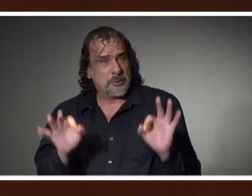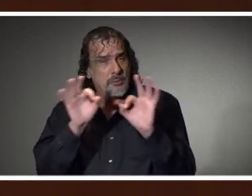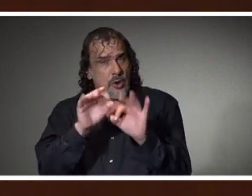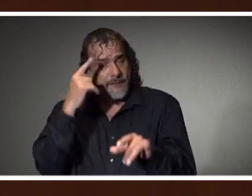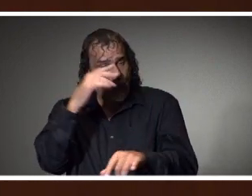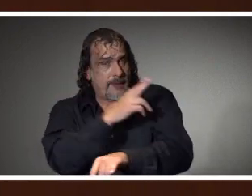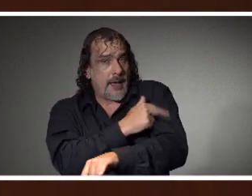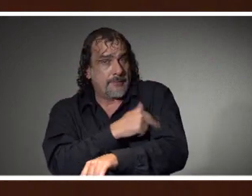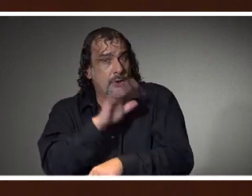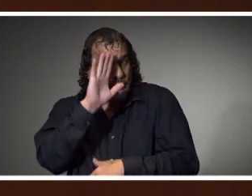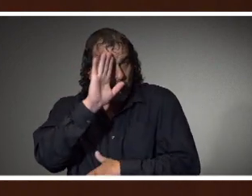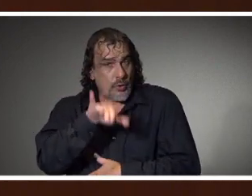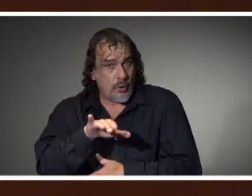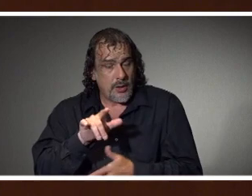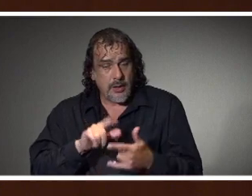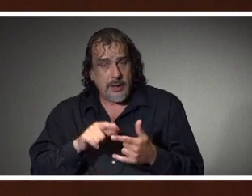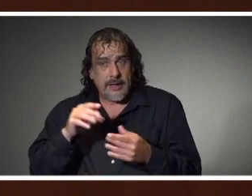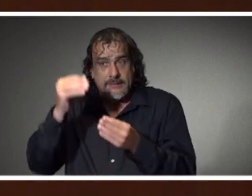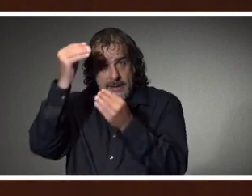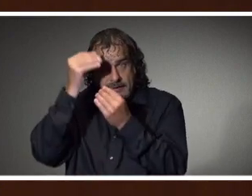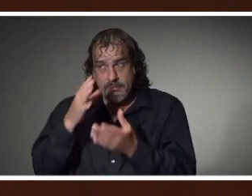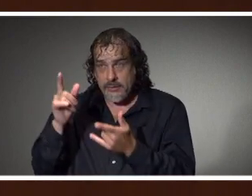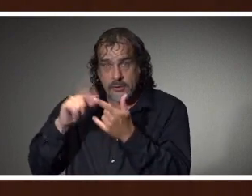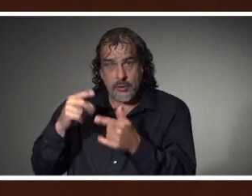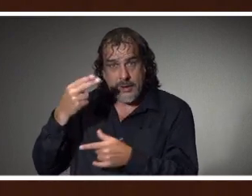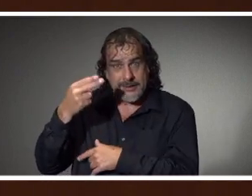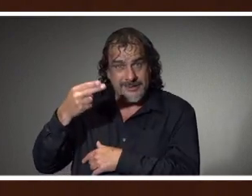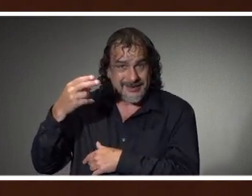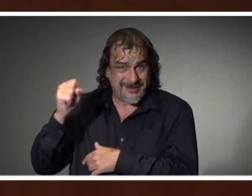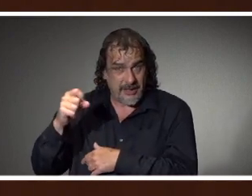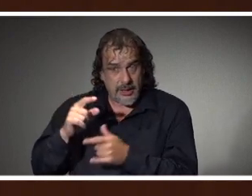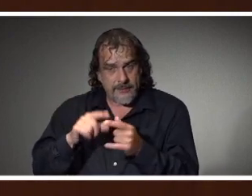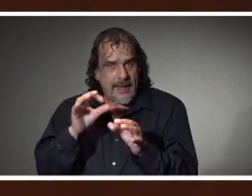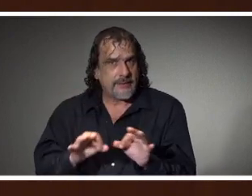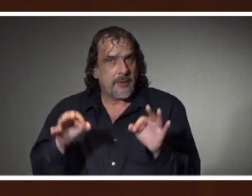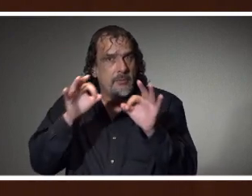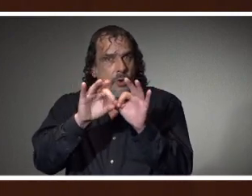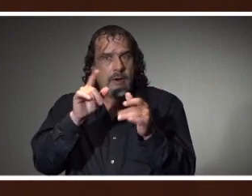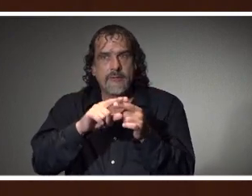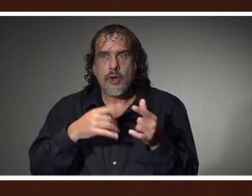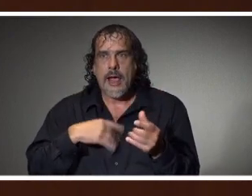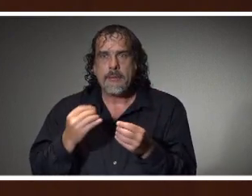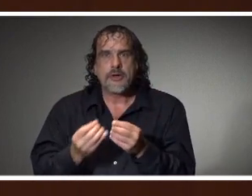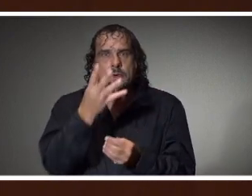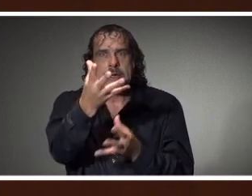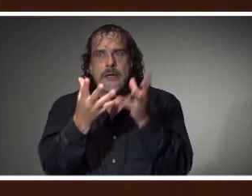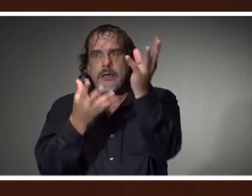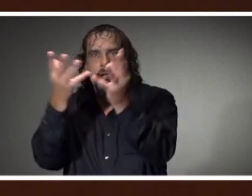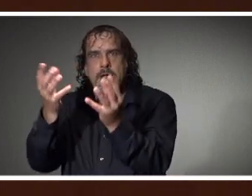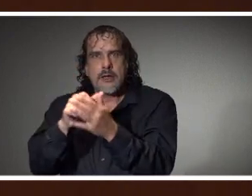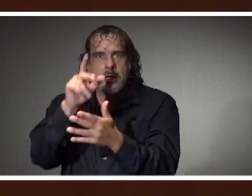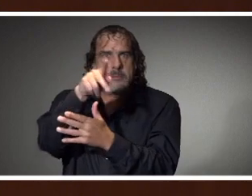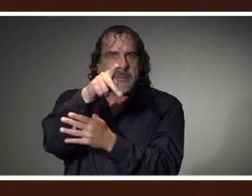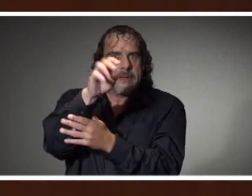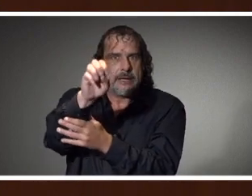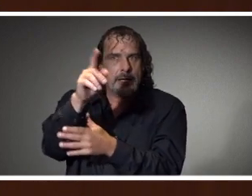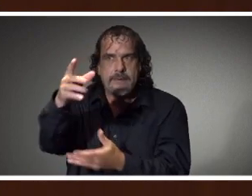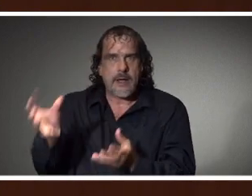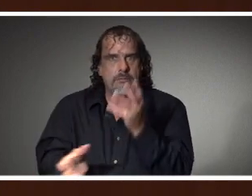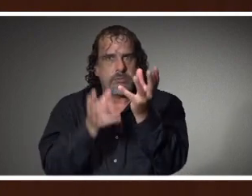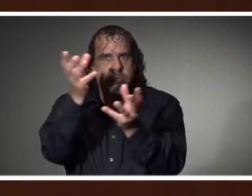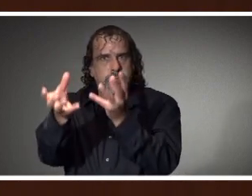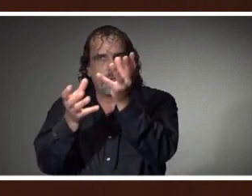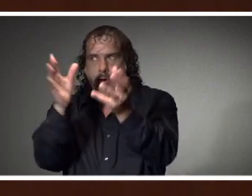hospitals to know, is the information they send to HHS is going to be critical for resource distribution. How much PPE they get from